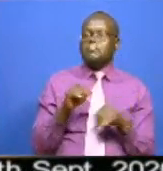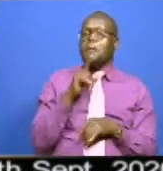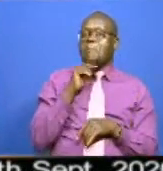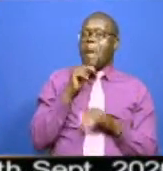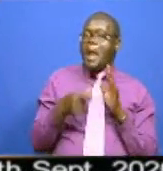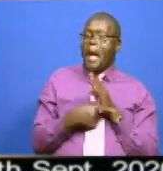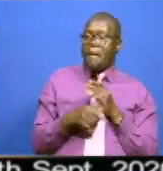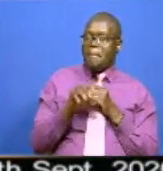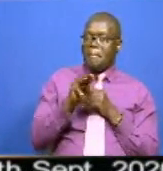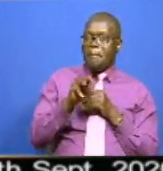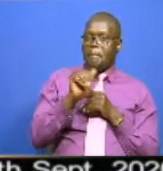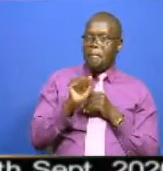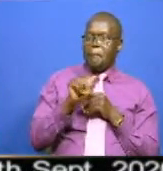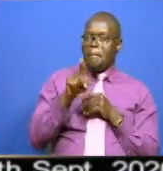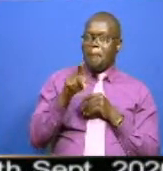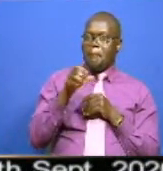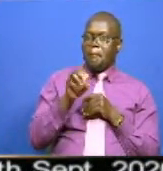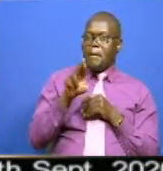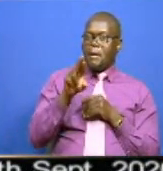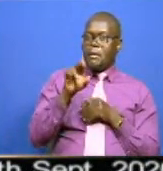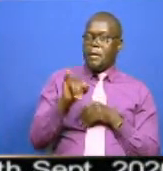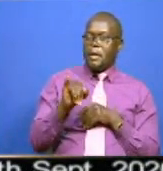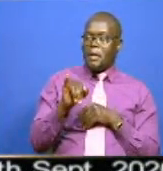Makore Mochochi.